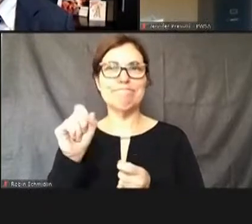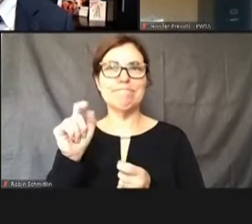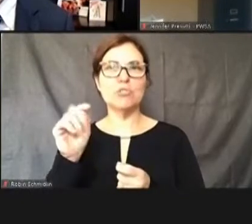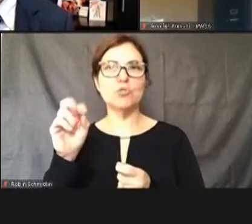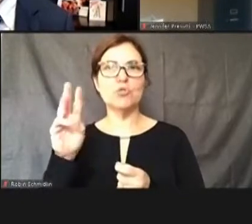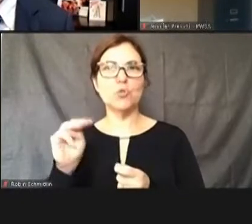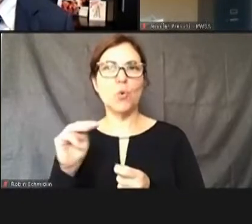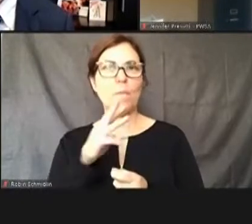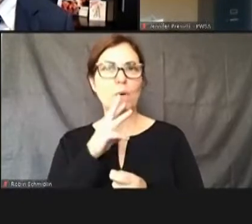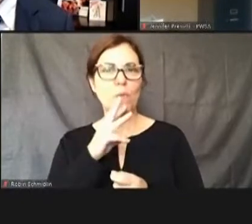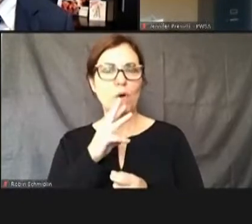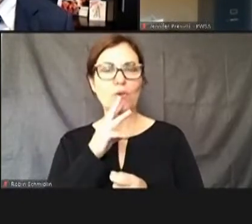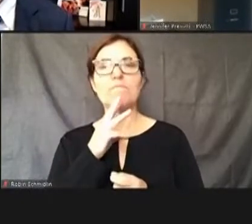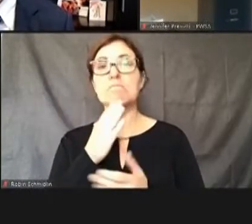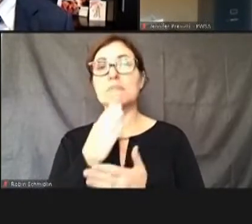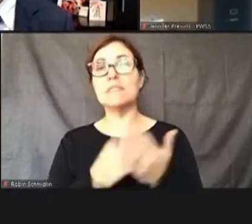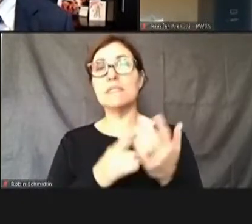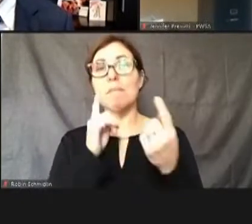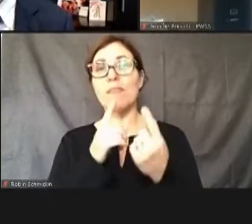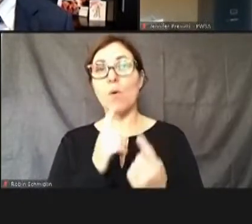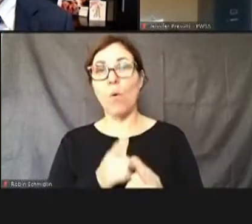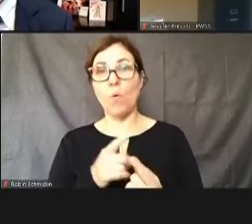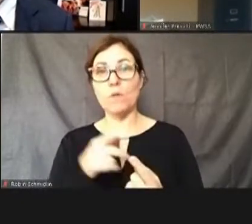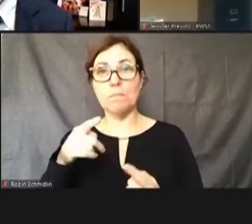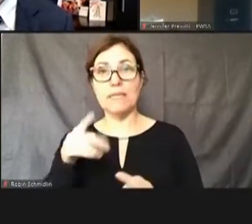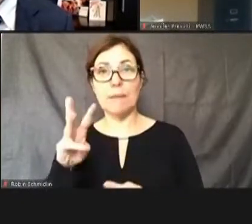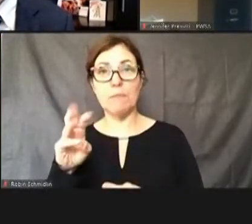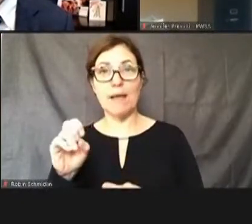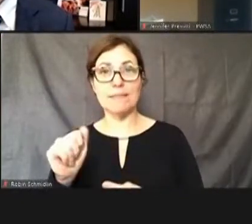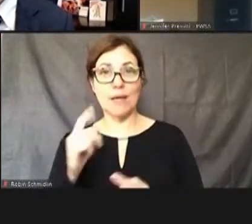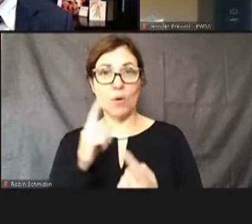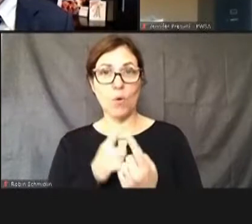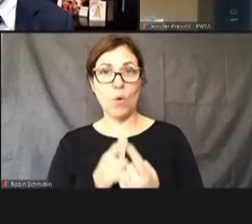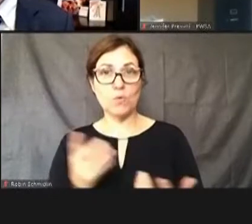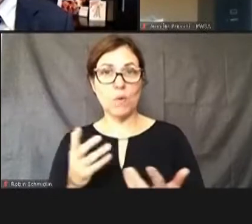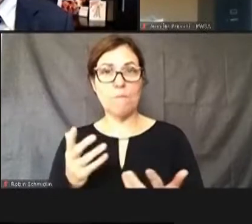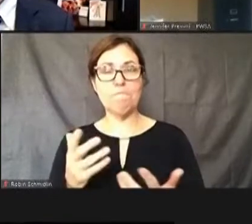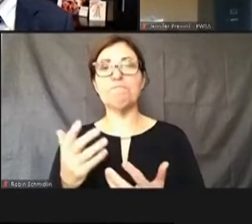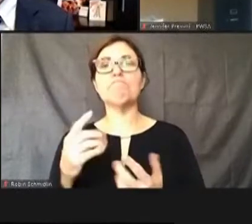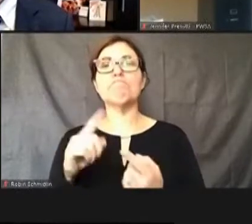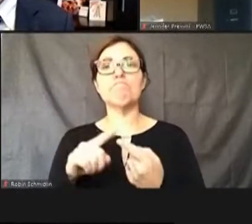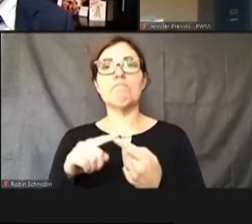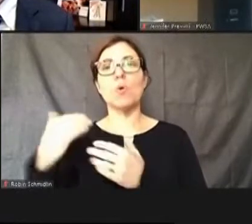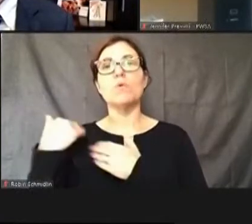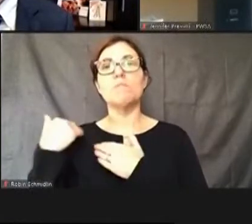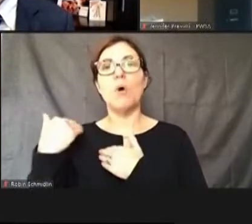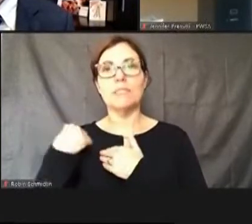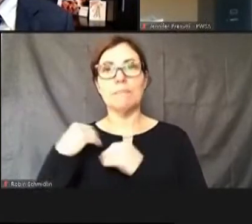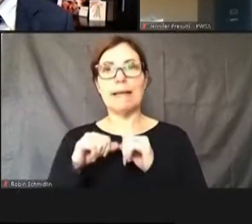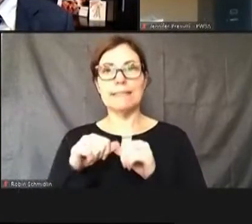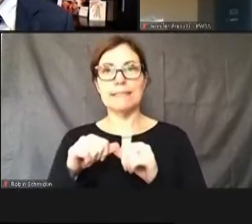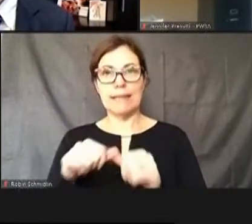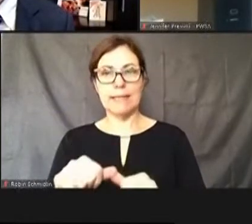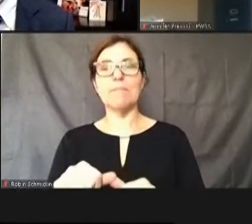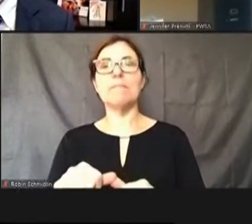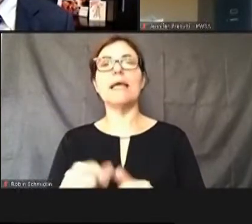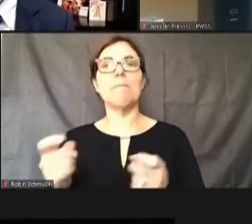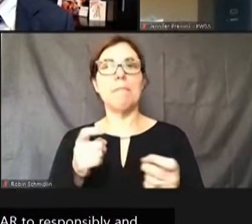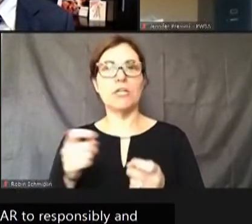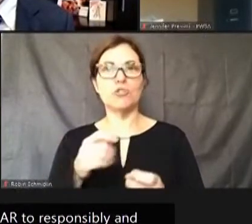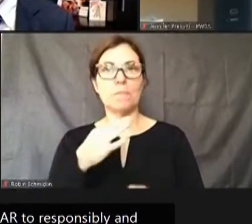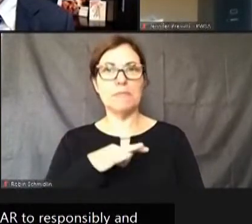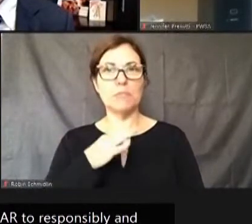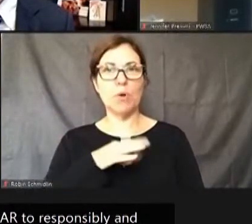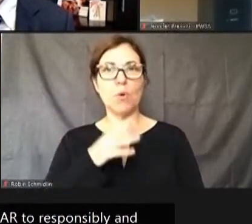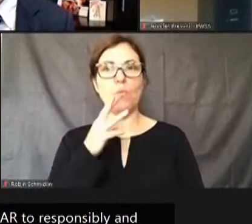Some of the goals of the PWSA are to responsibly and sustainably manage Pittsburgh's water for the next 12 years and